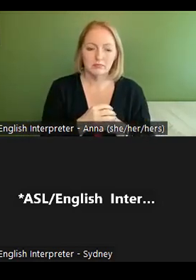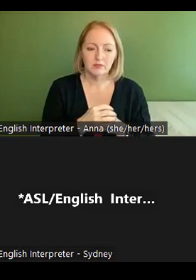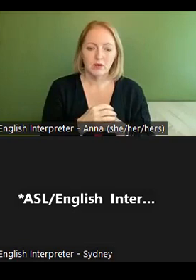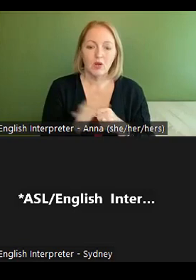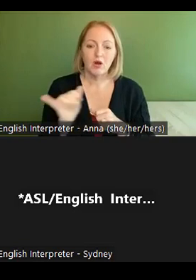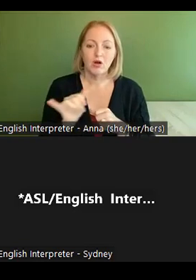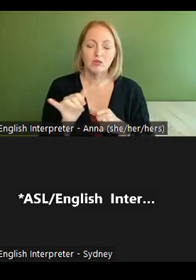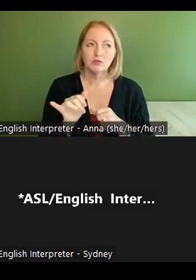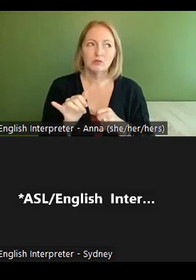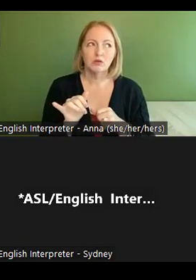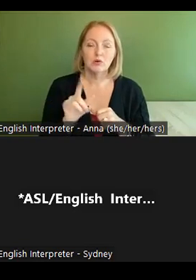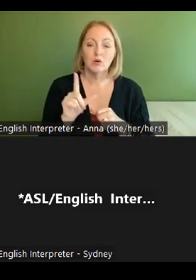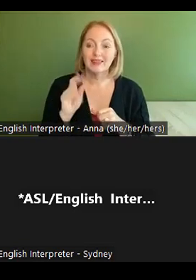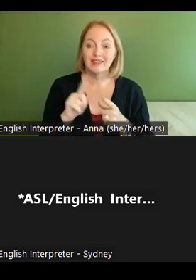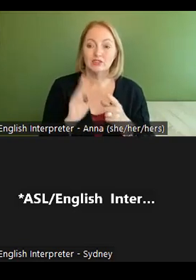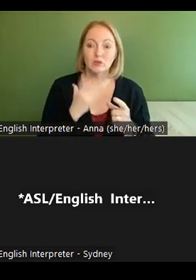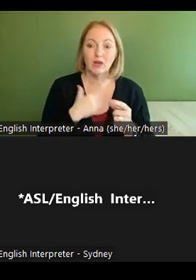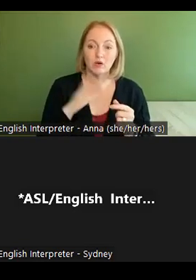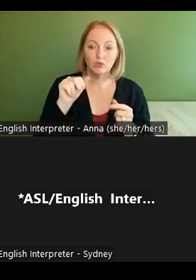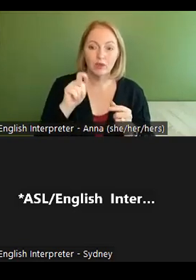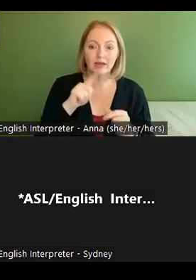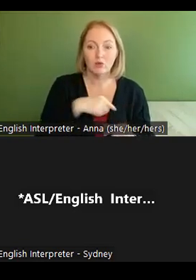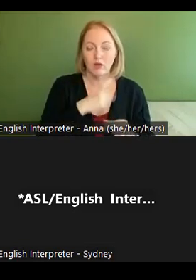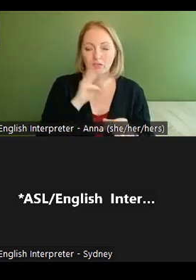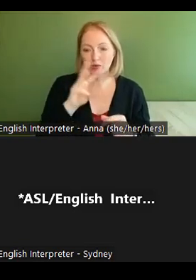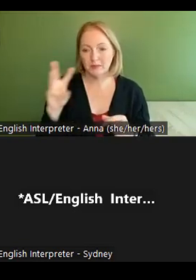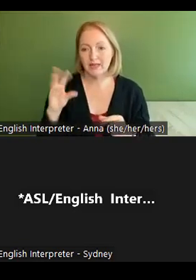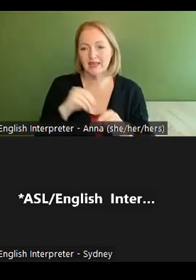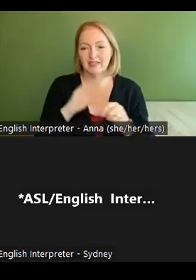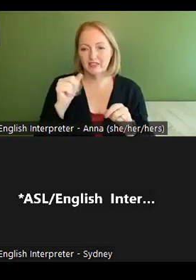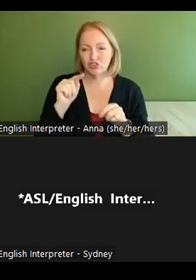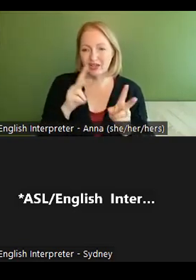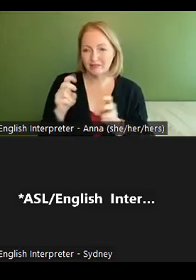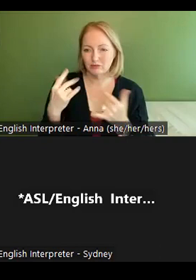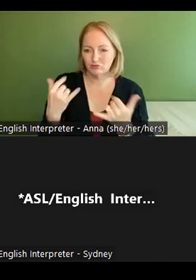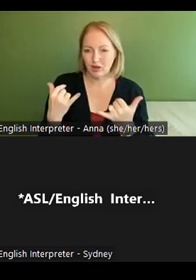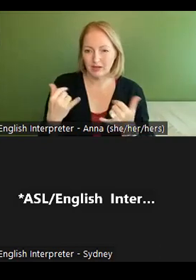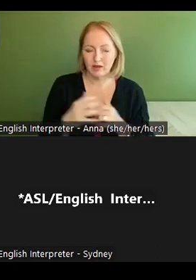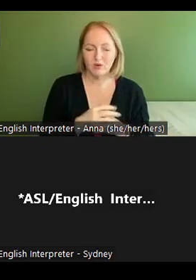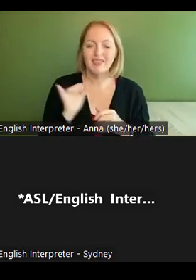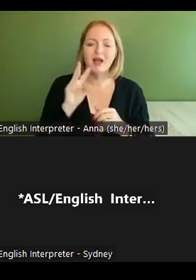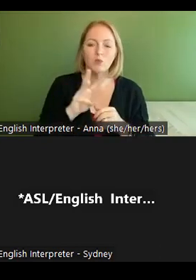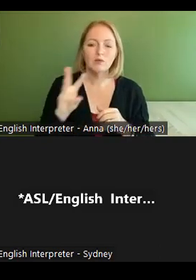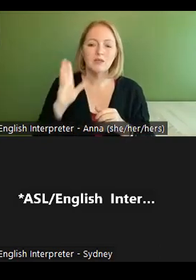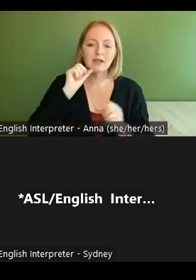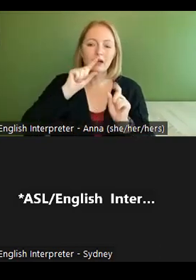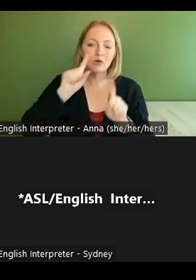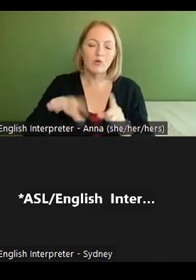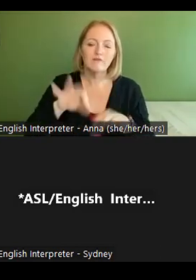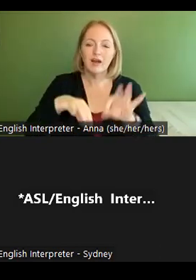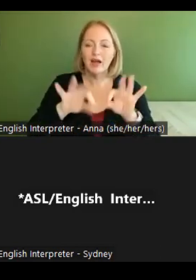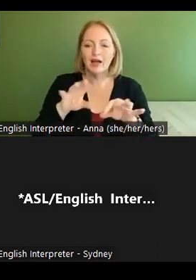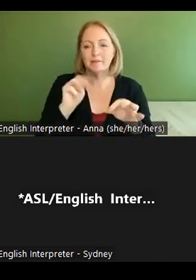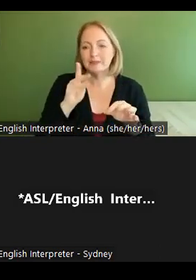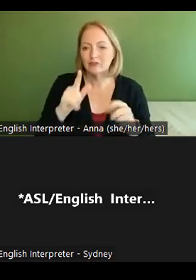place a link to our Rate and Quality webpage in the chat right now. And this is the webpage you can go to find materials